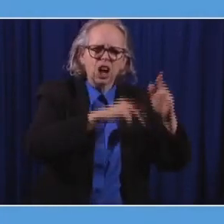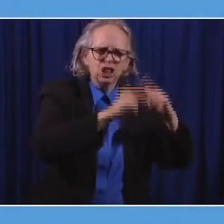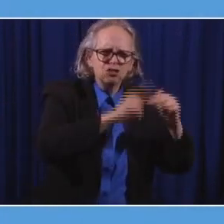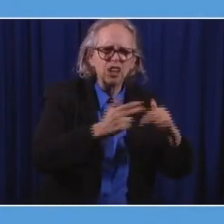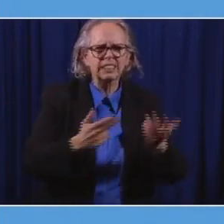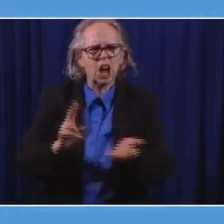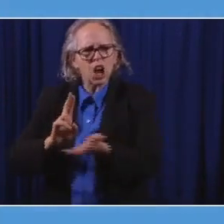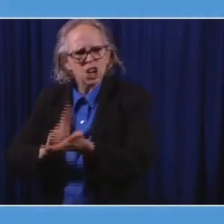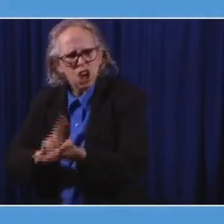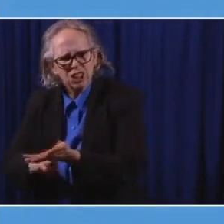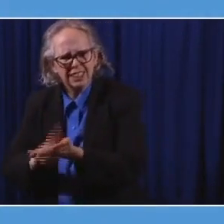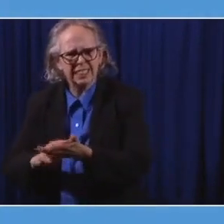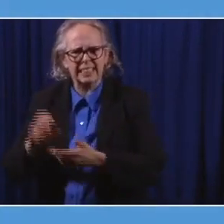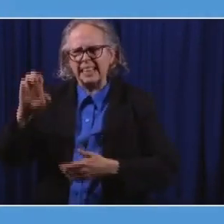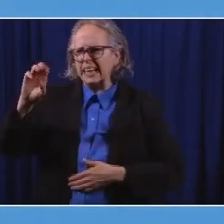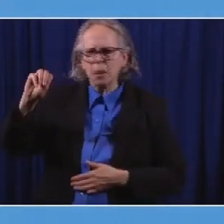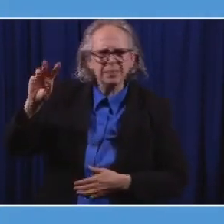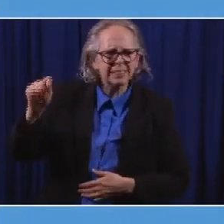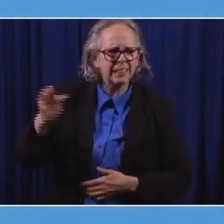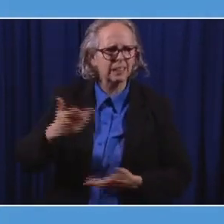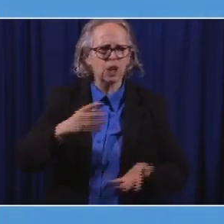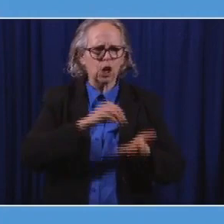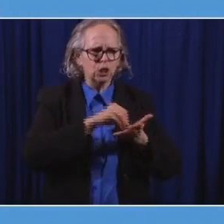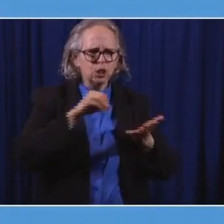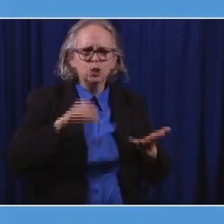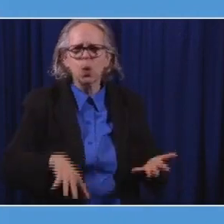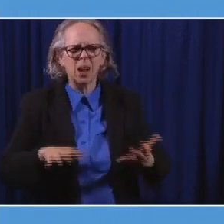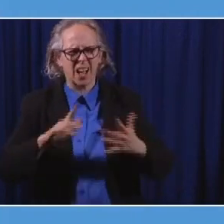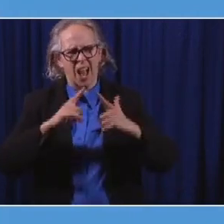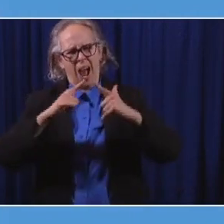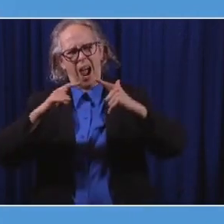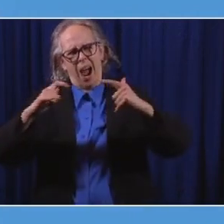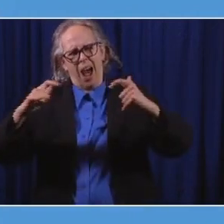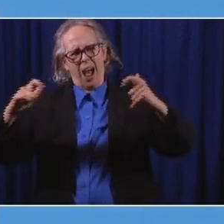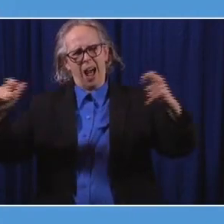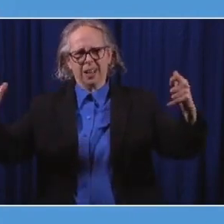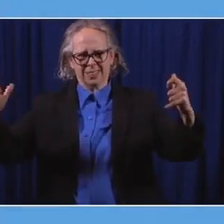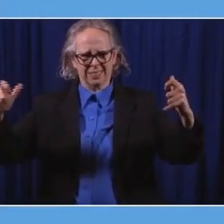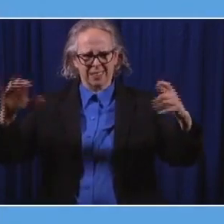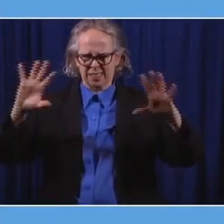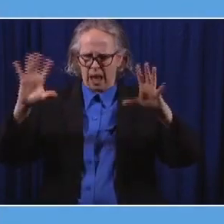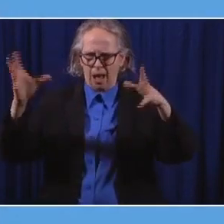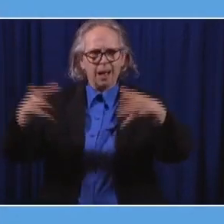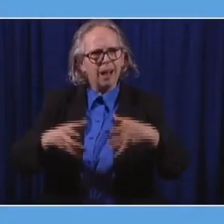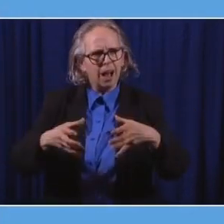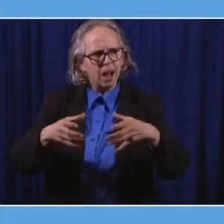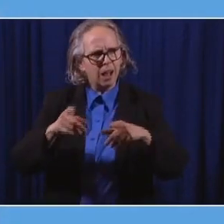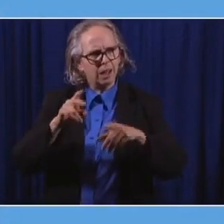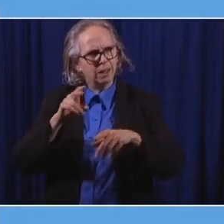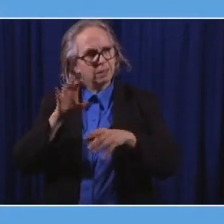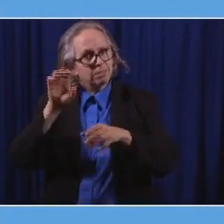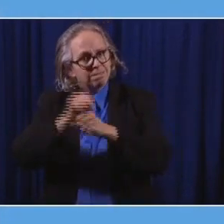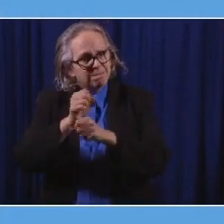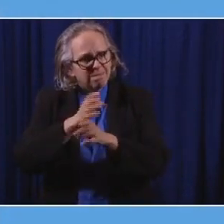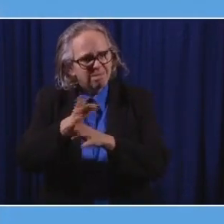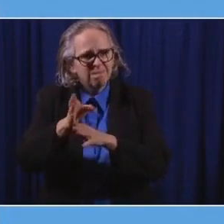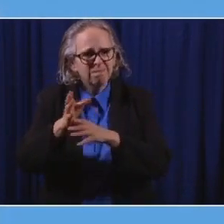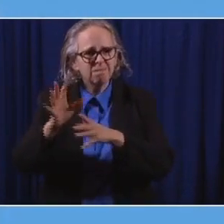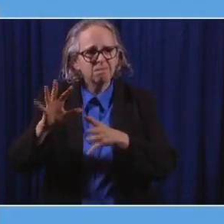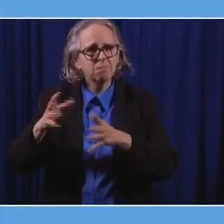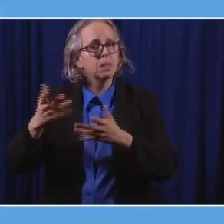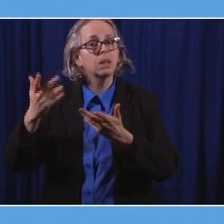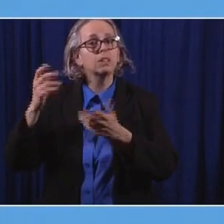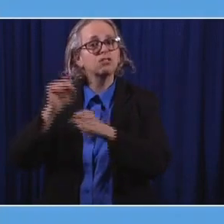EMTs, students at OSU, all coming together, putting down their current life to come and help out